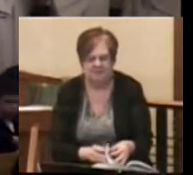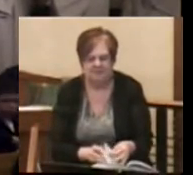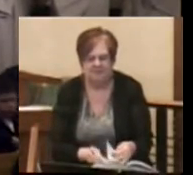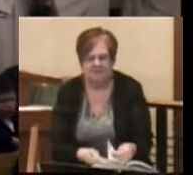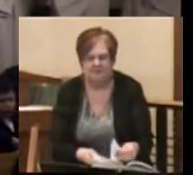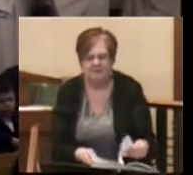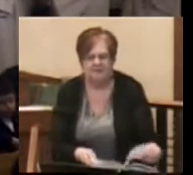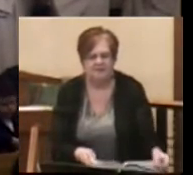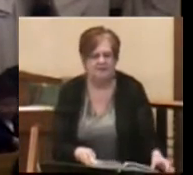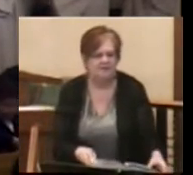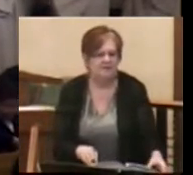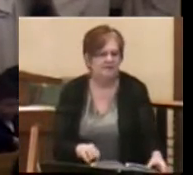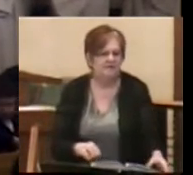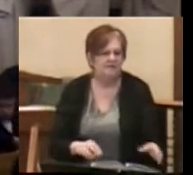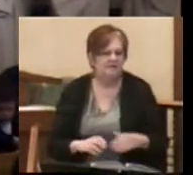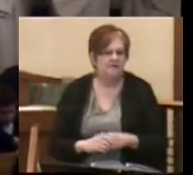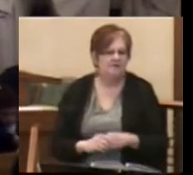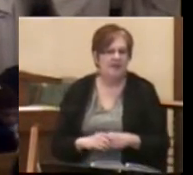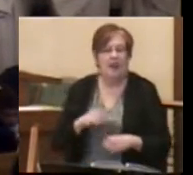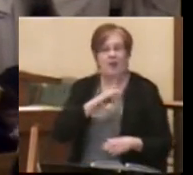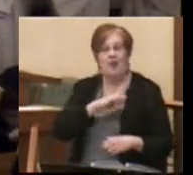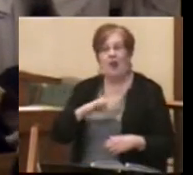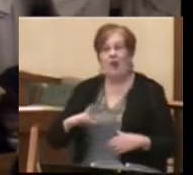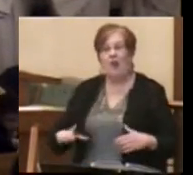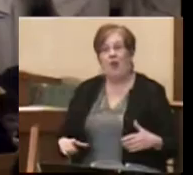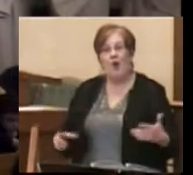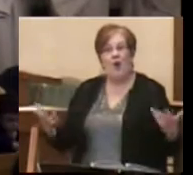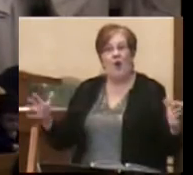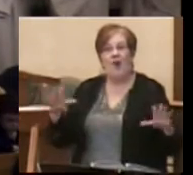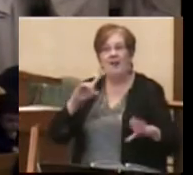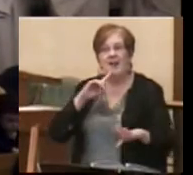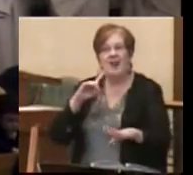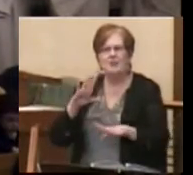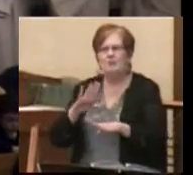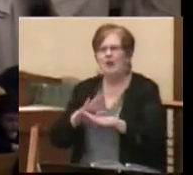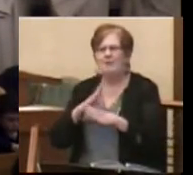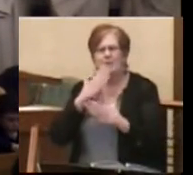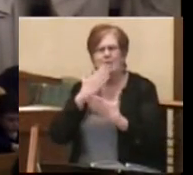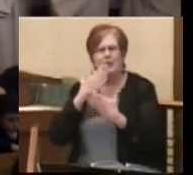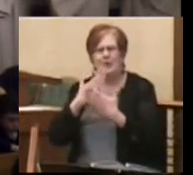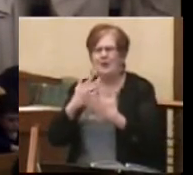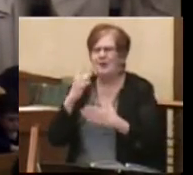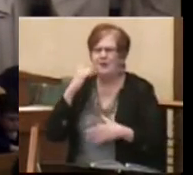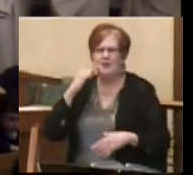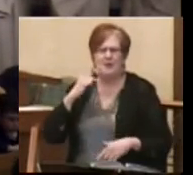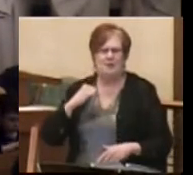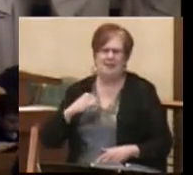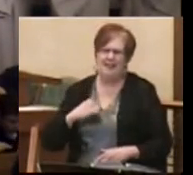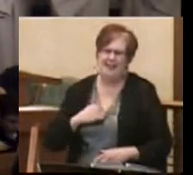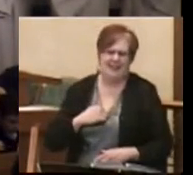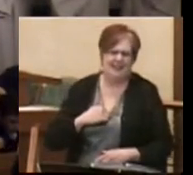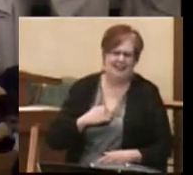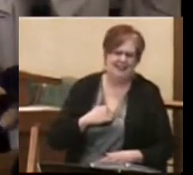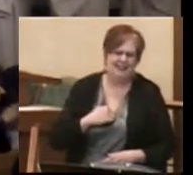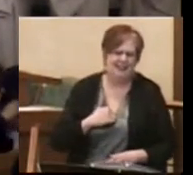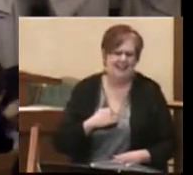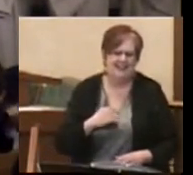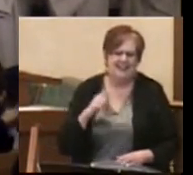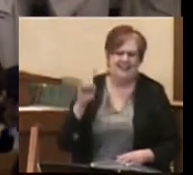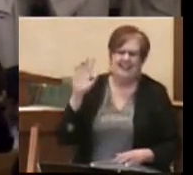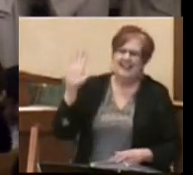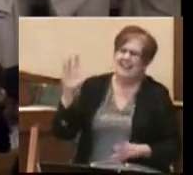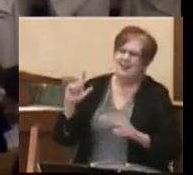grace. The Lord has promised good to me.